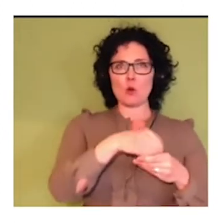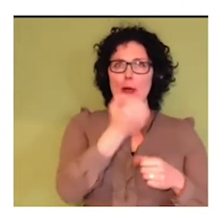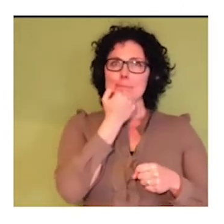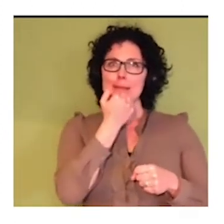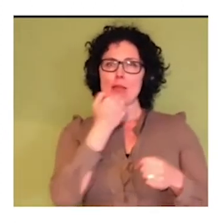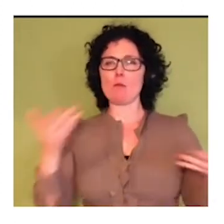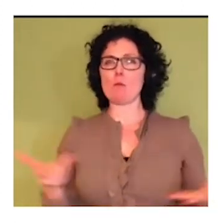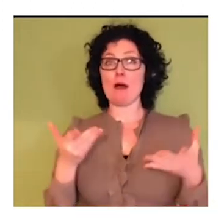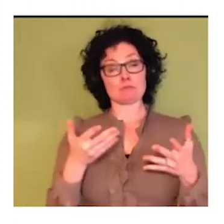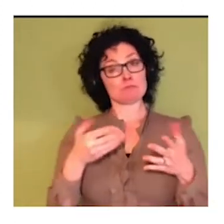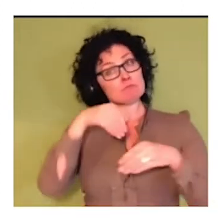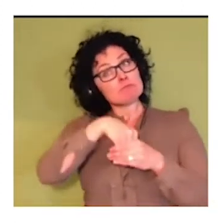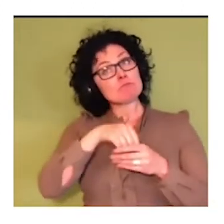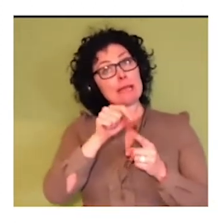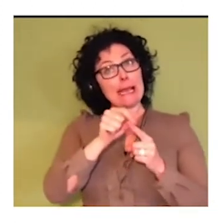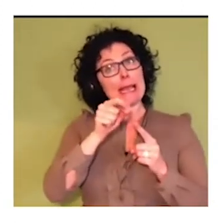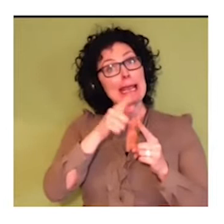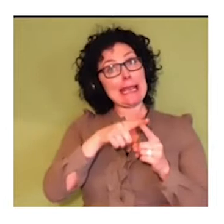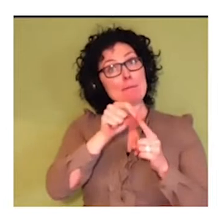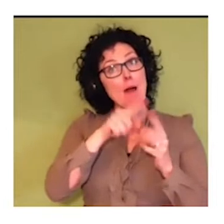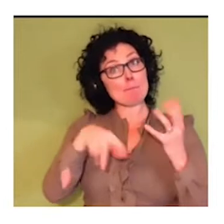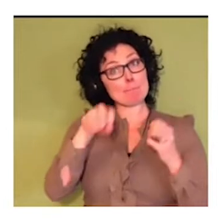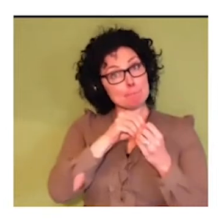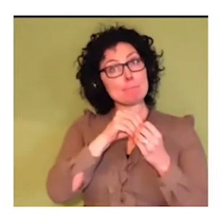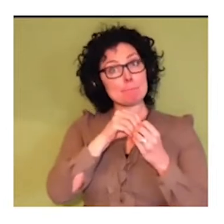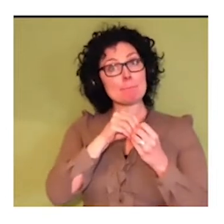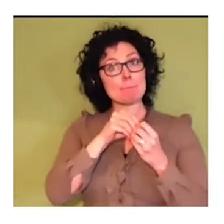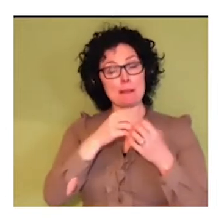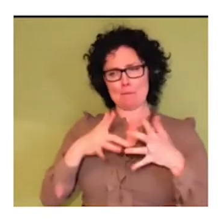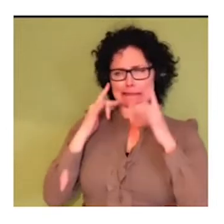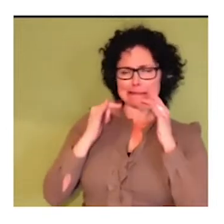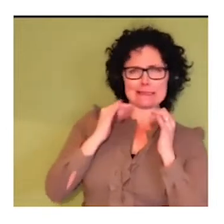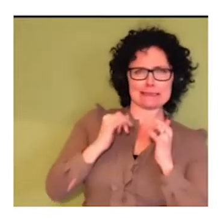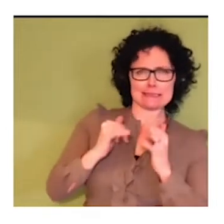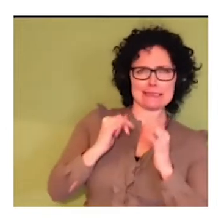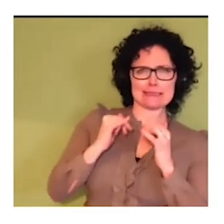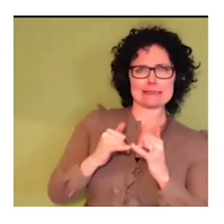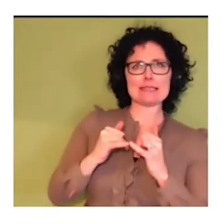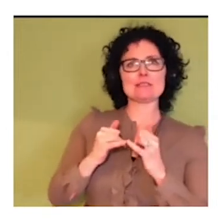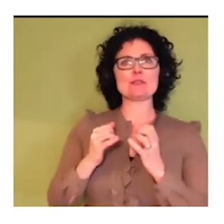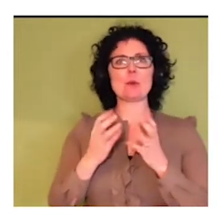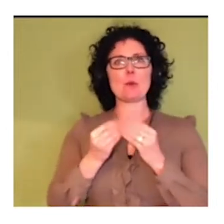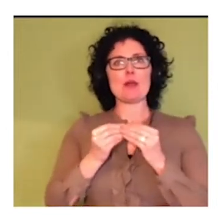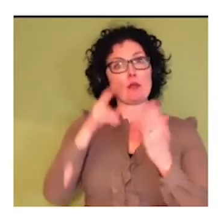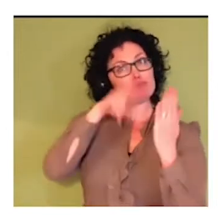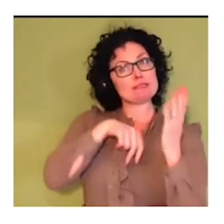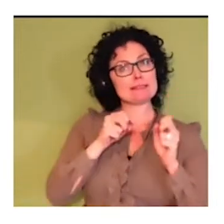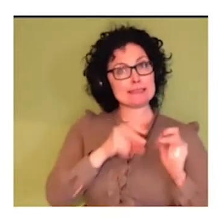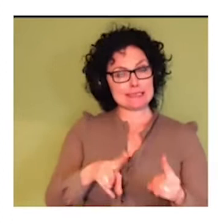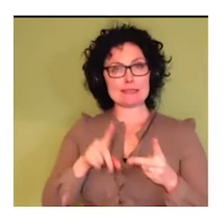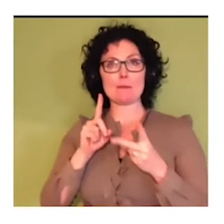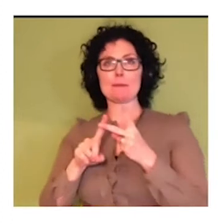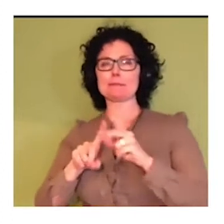an EPUB, and having conducted extensive testing with the reading systems and with the assistive